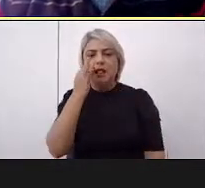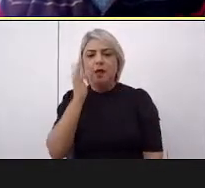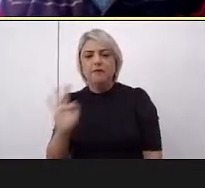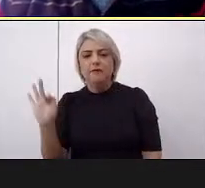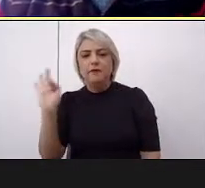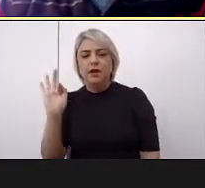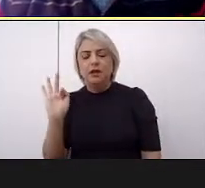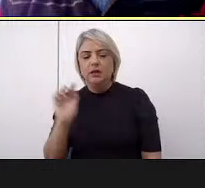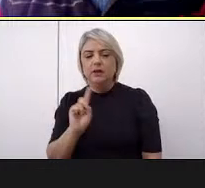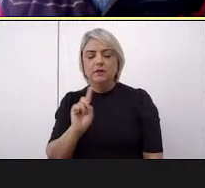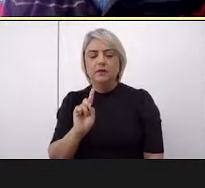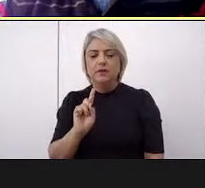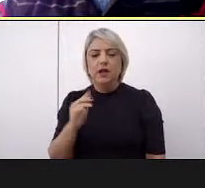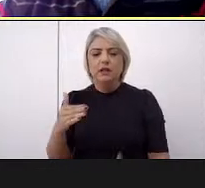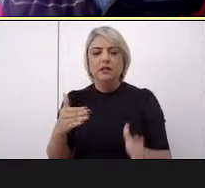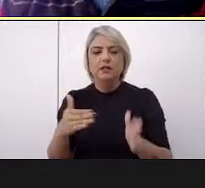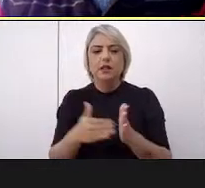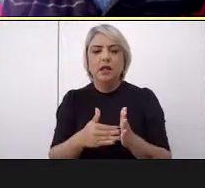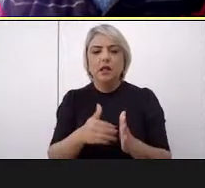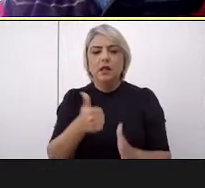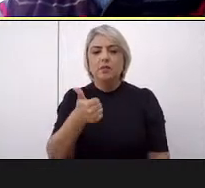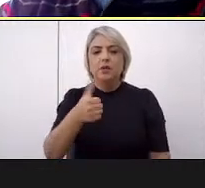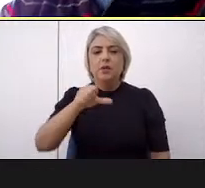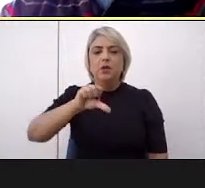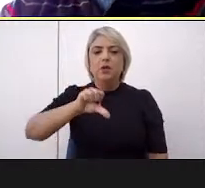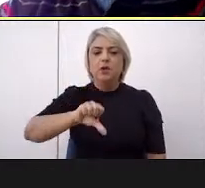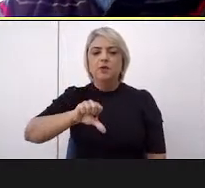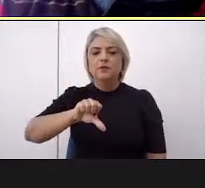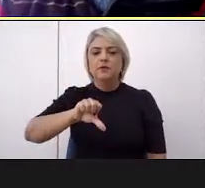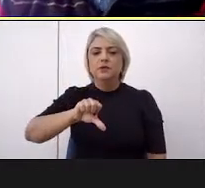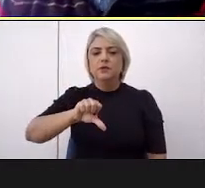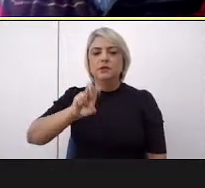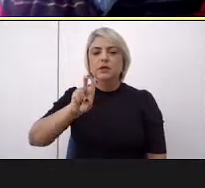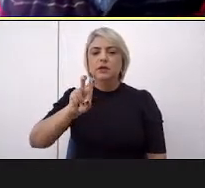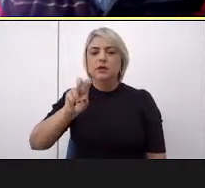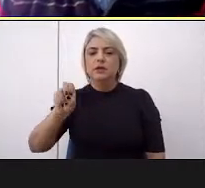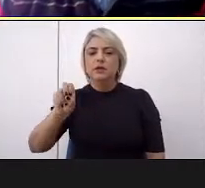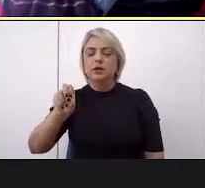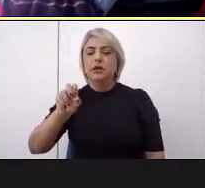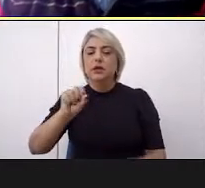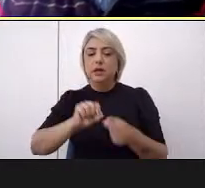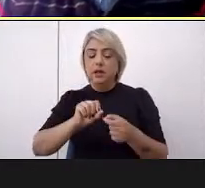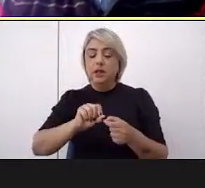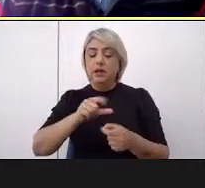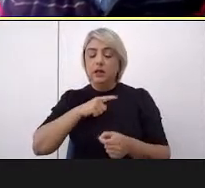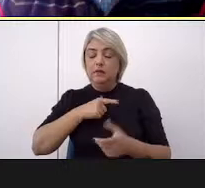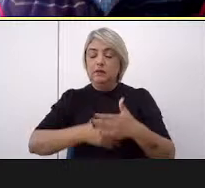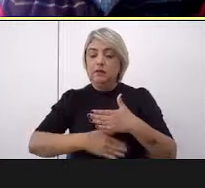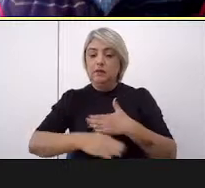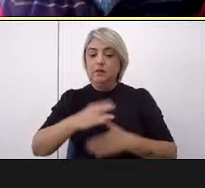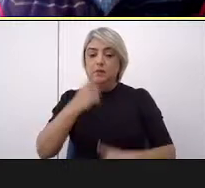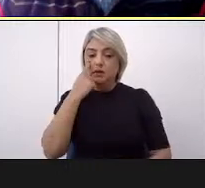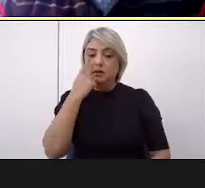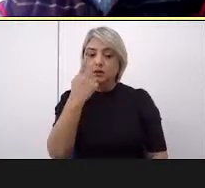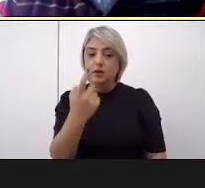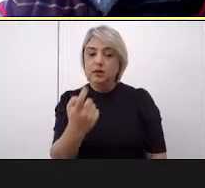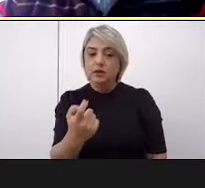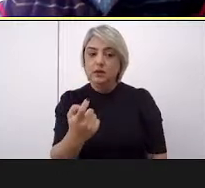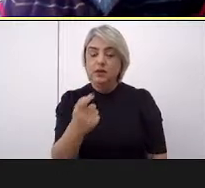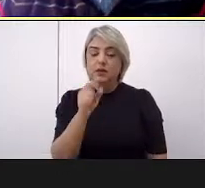90s that public policy analysis took an interest in the legal and judicial dimensions of public